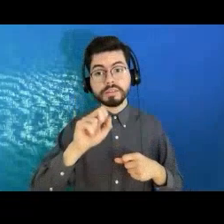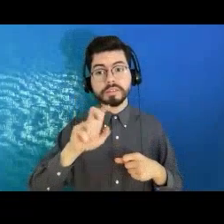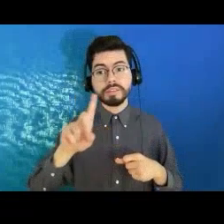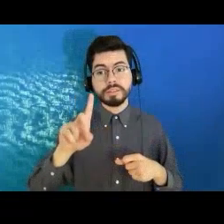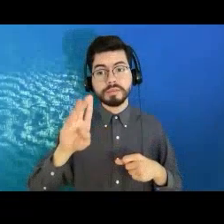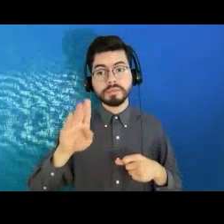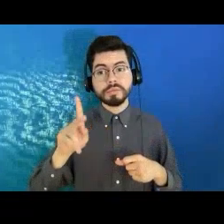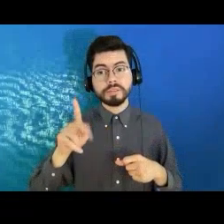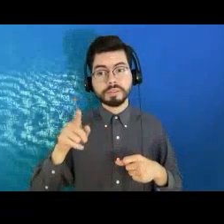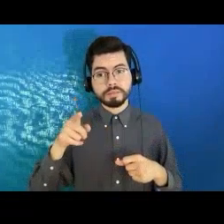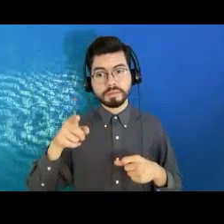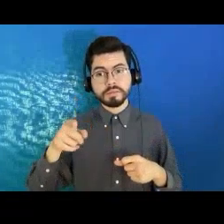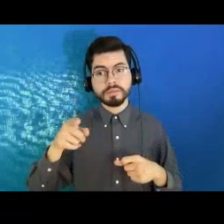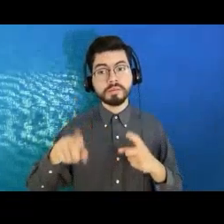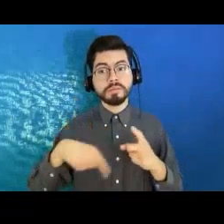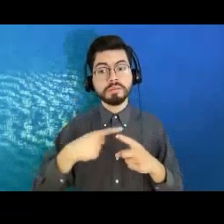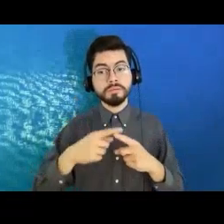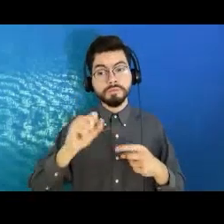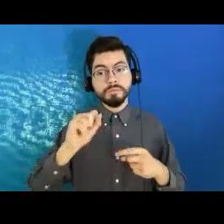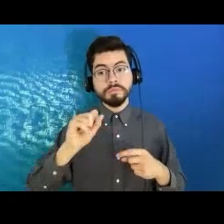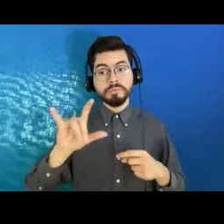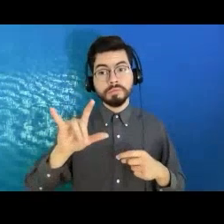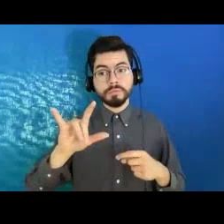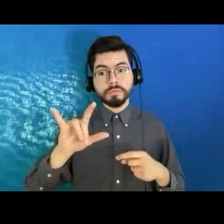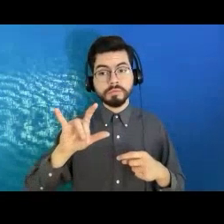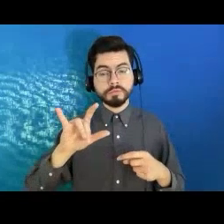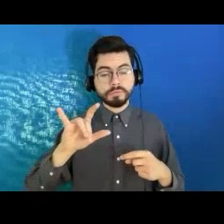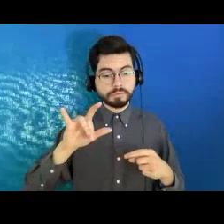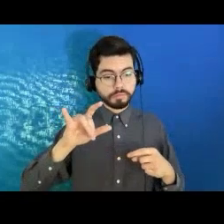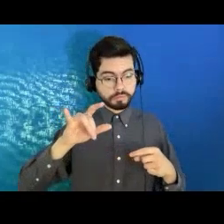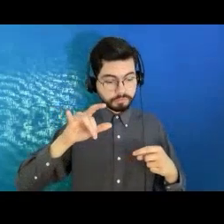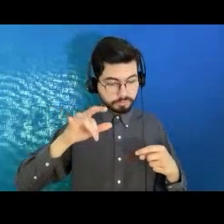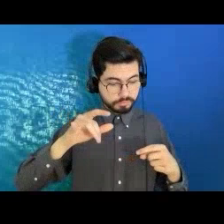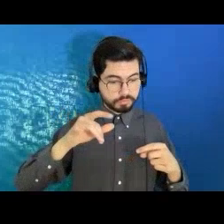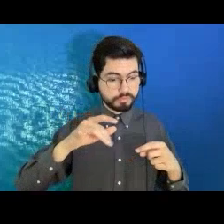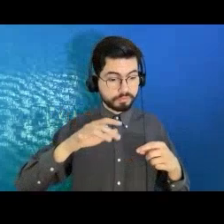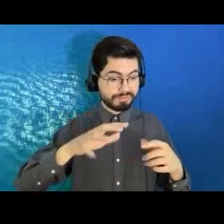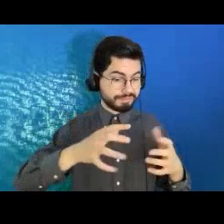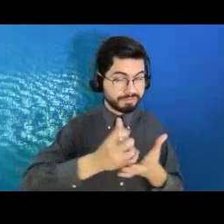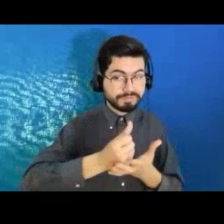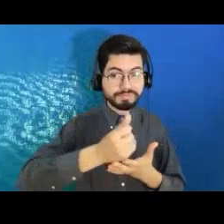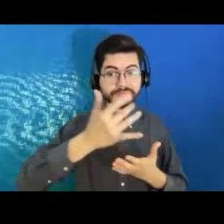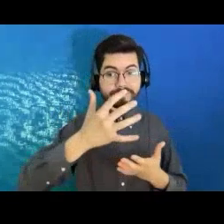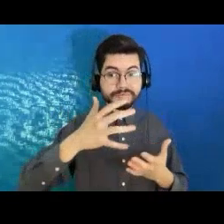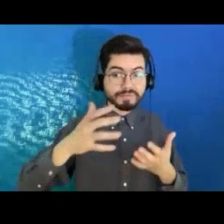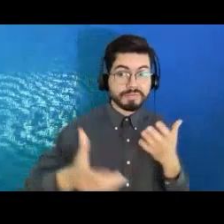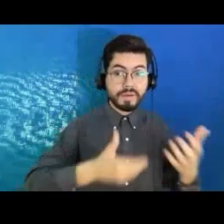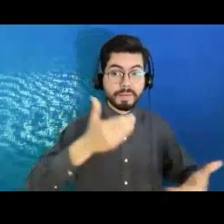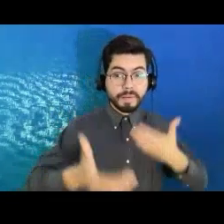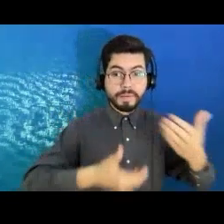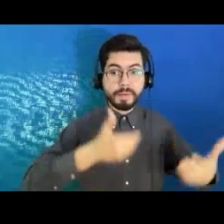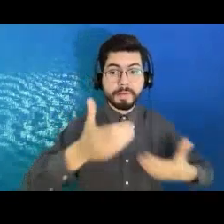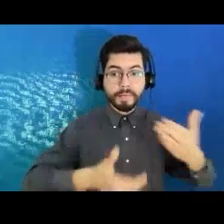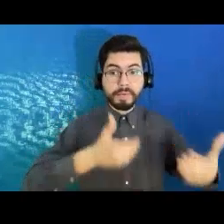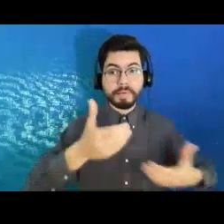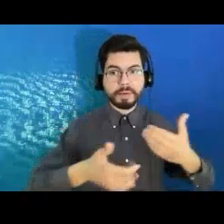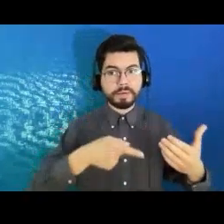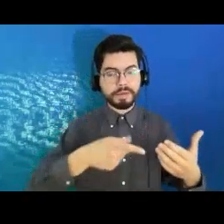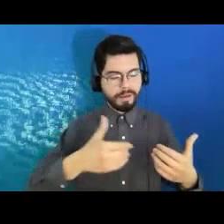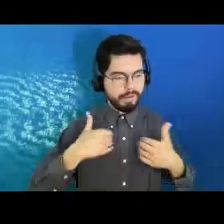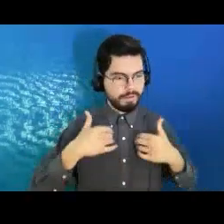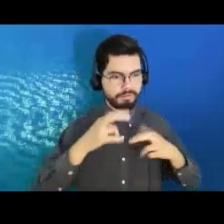the soil, there will be things that come up that have been just hanging out in the seed bank, right, waiting to come. And